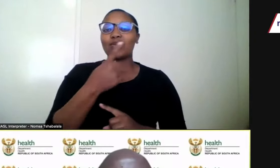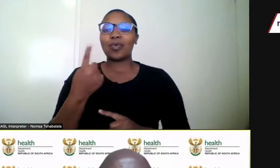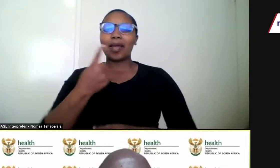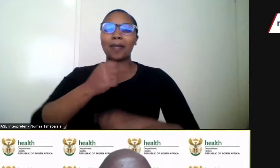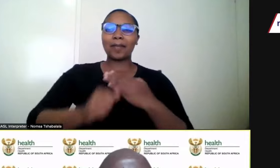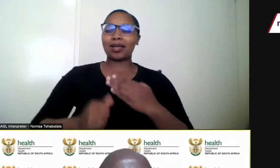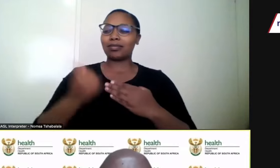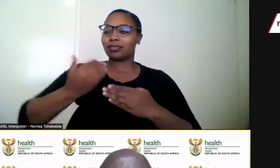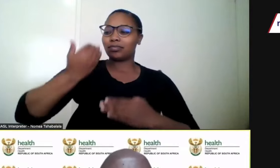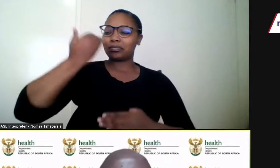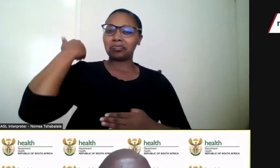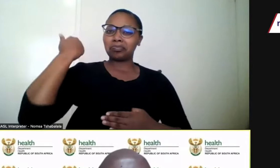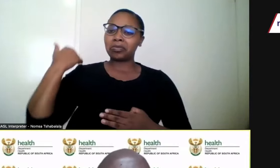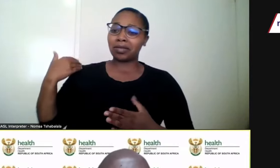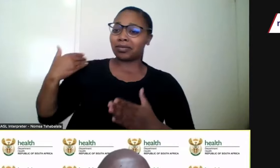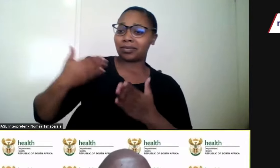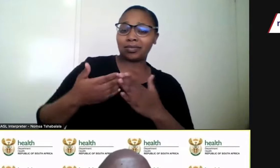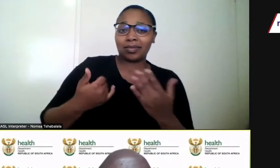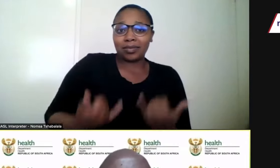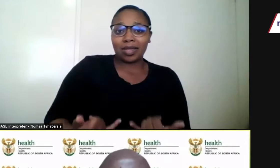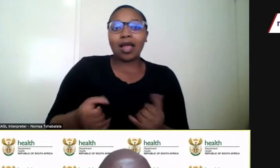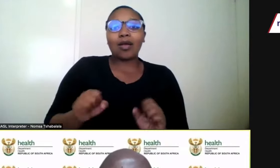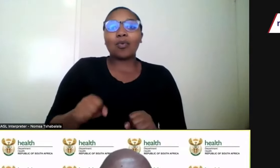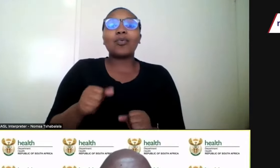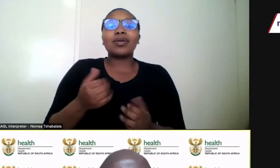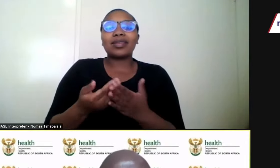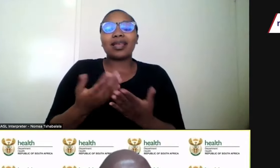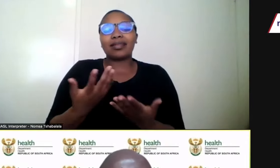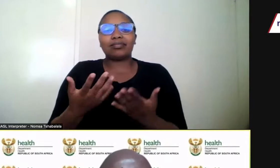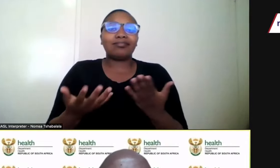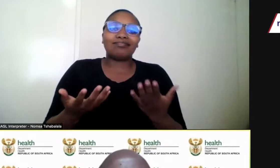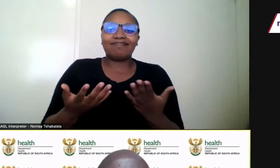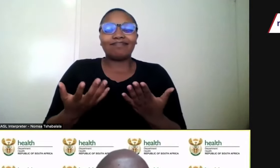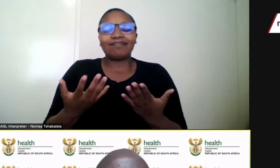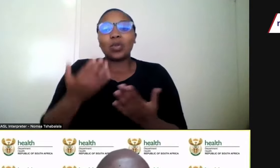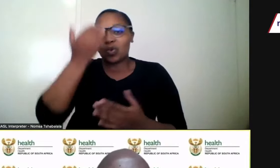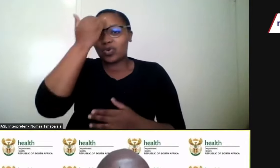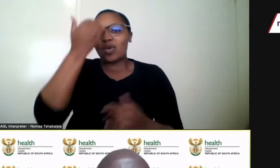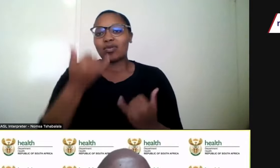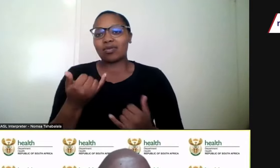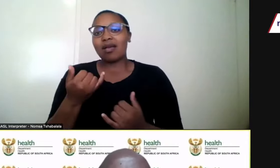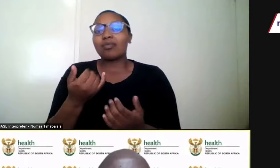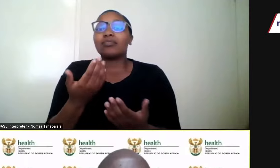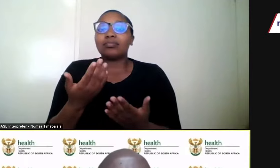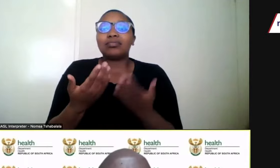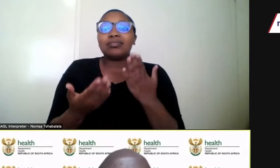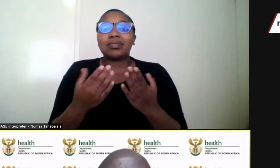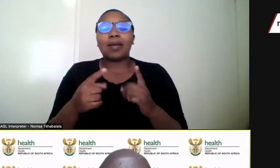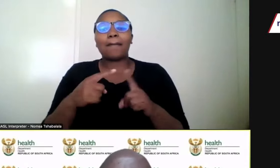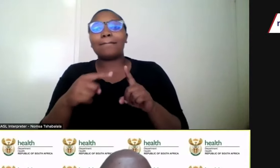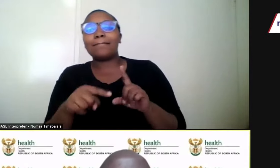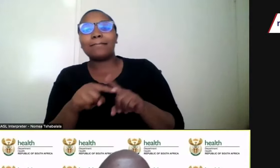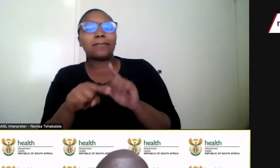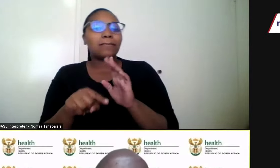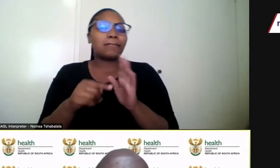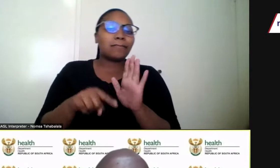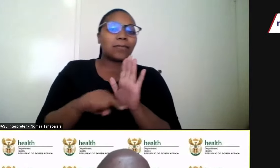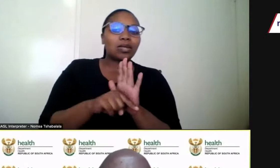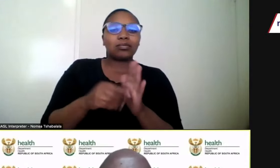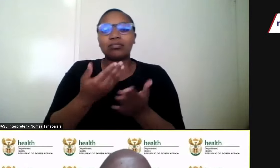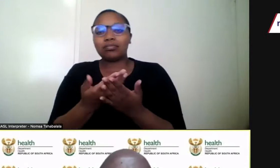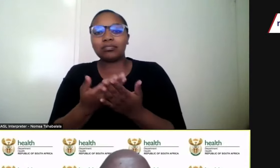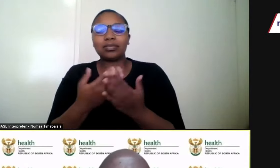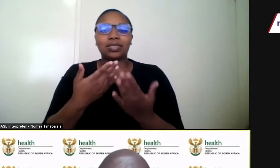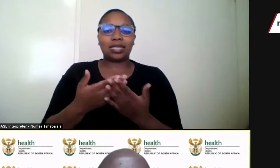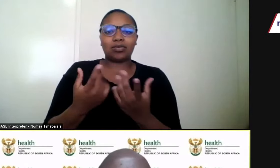can predict how this is going to move, as I've said, especially when, like the Delta starting in Gauteng, you can be